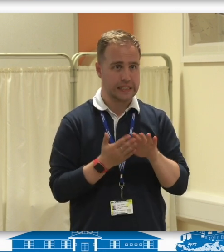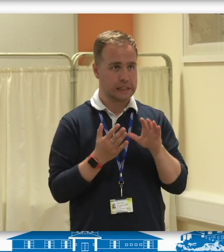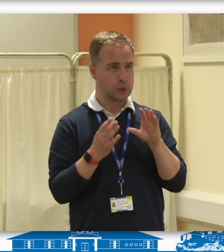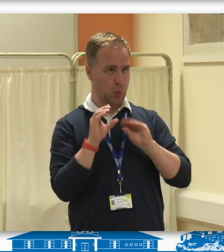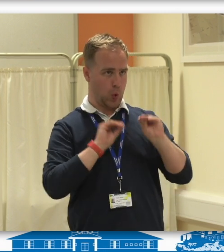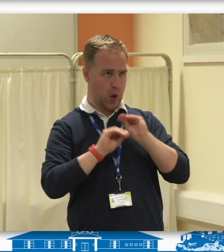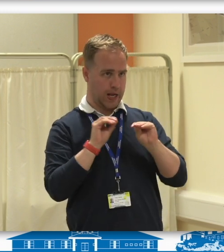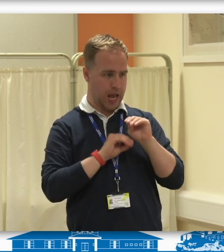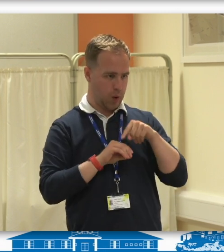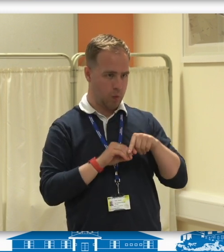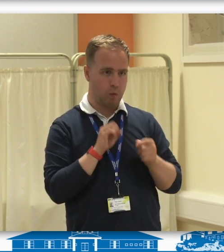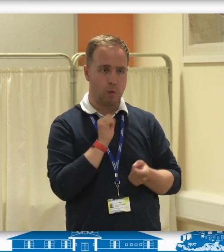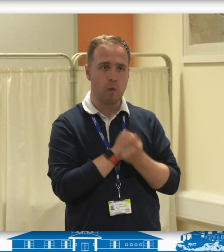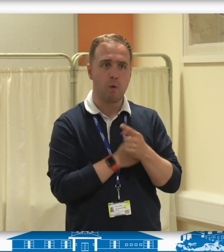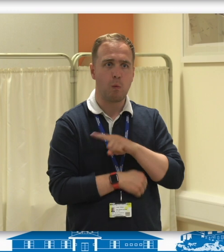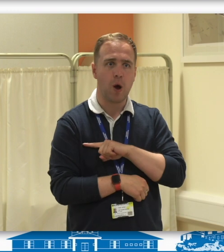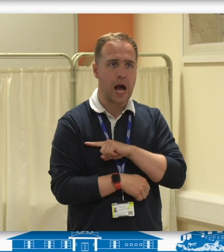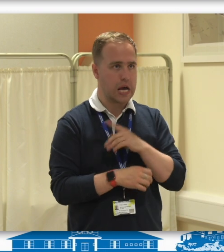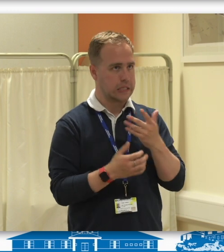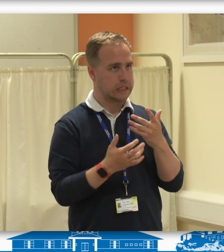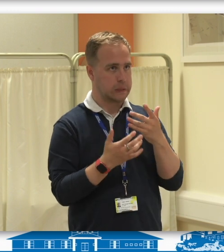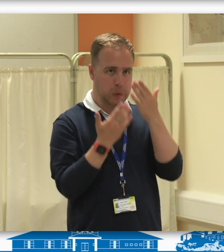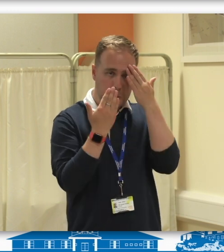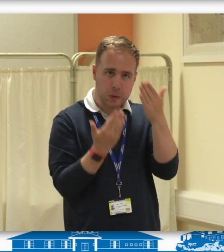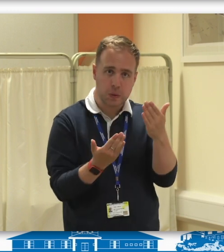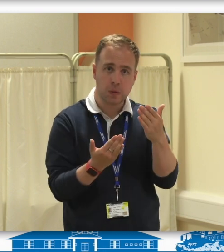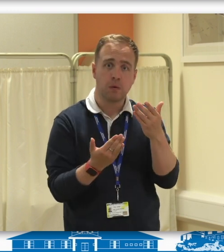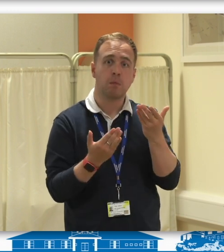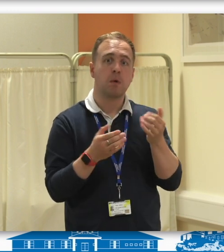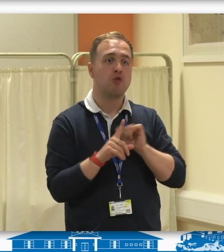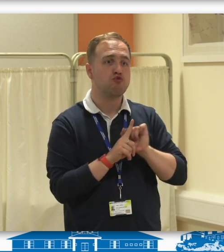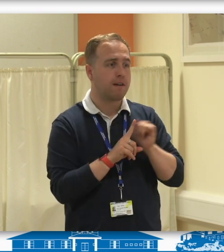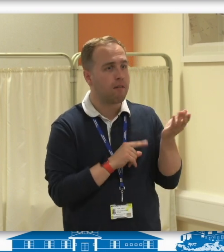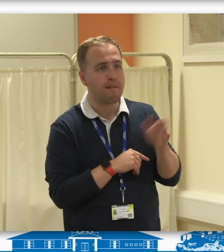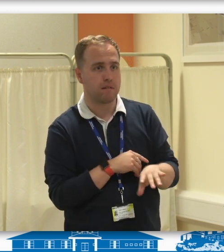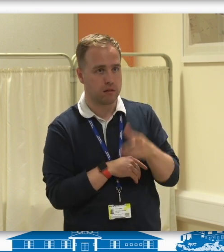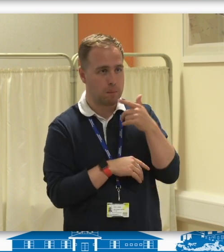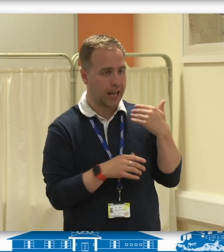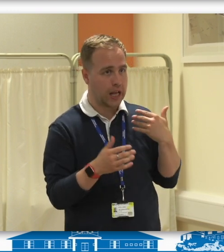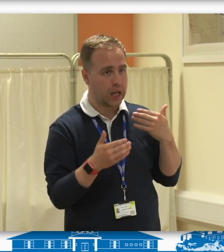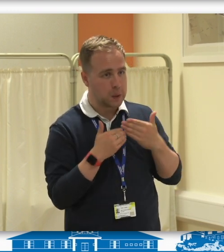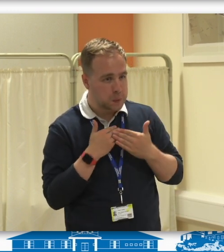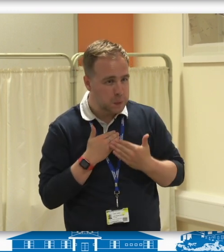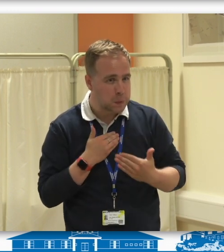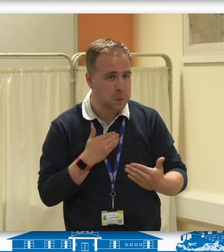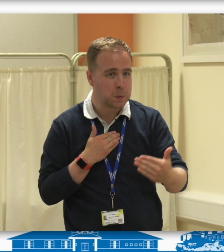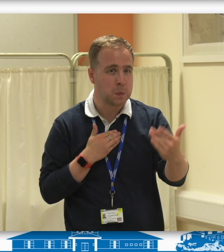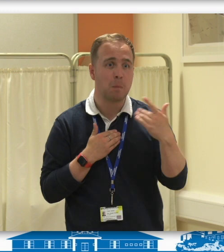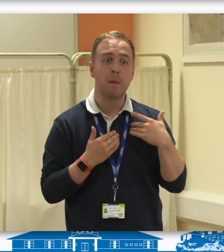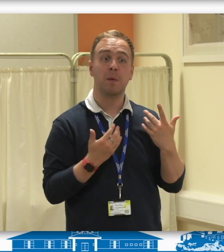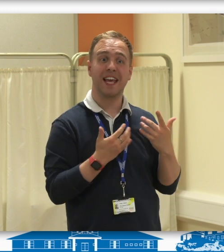it. It can take a long time to recover from, and it's disproportionate to the